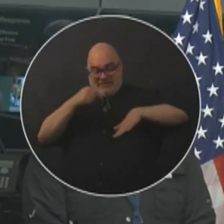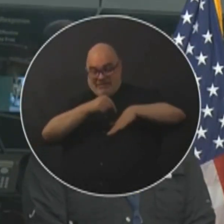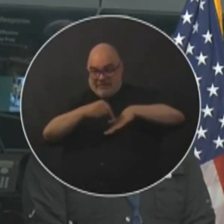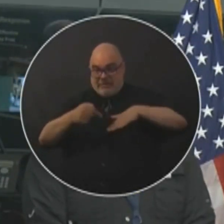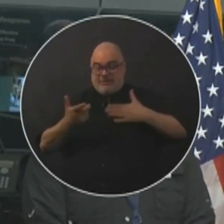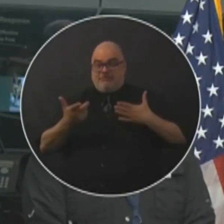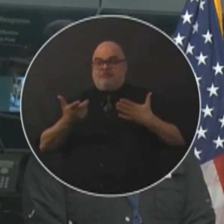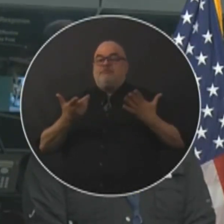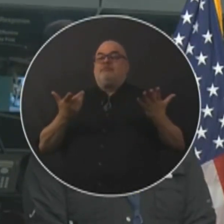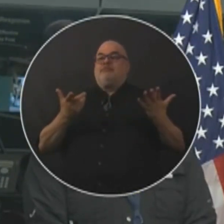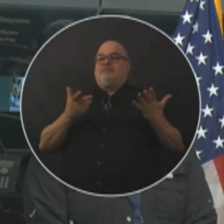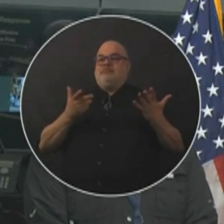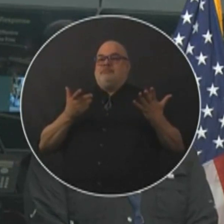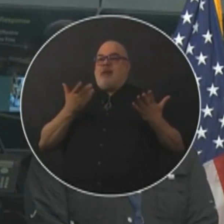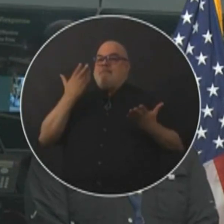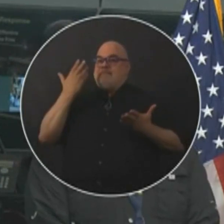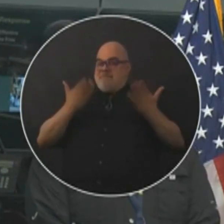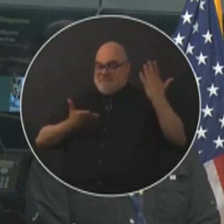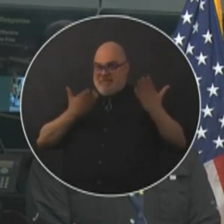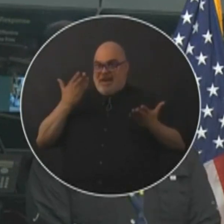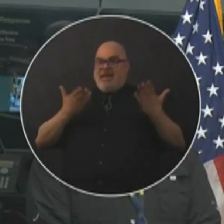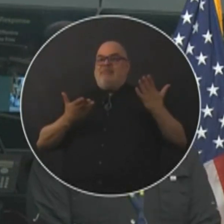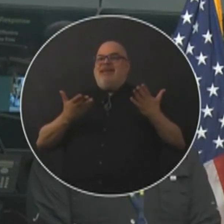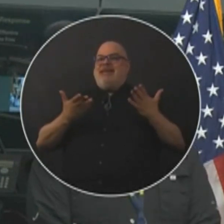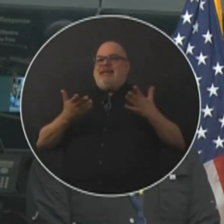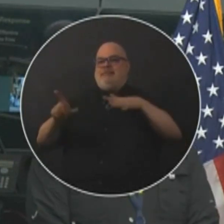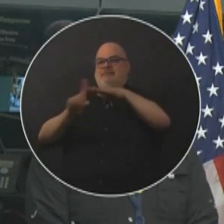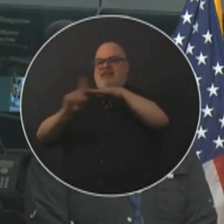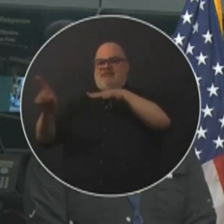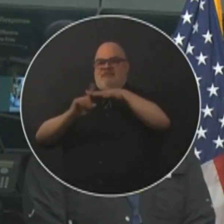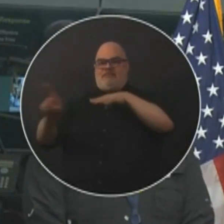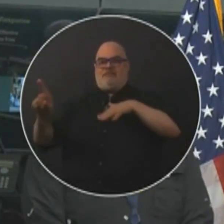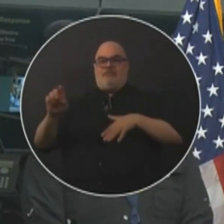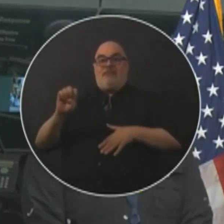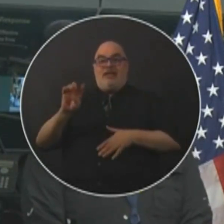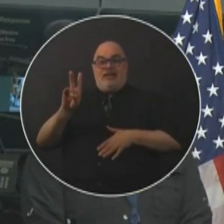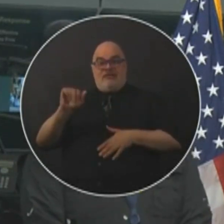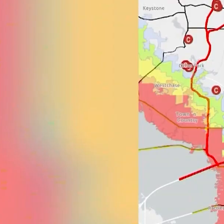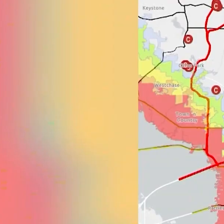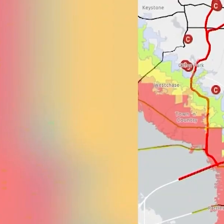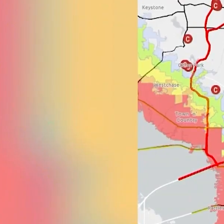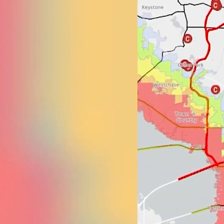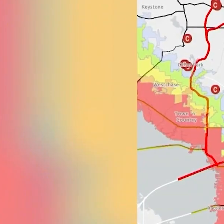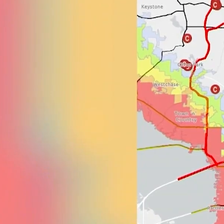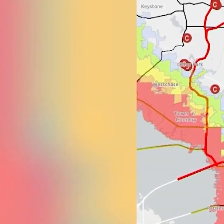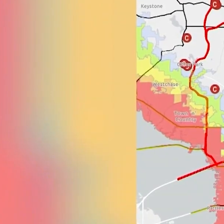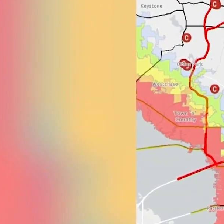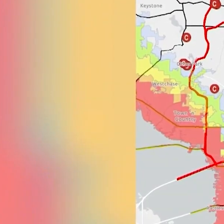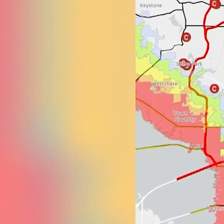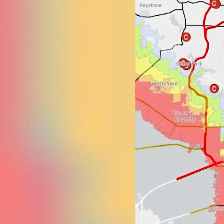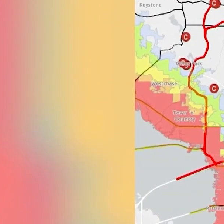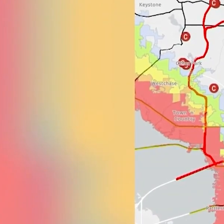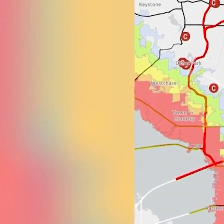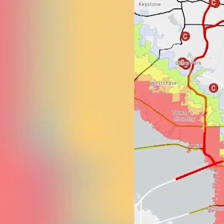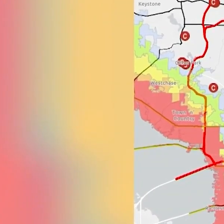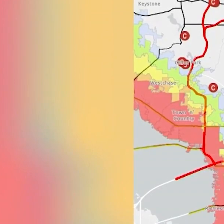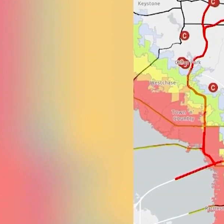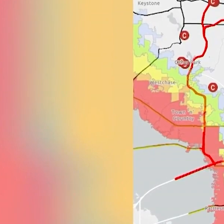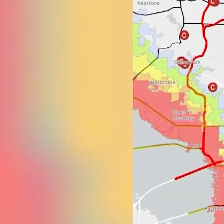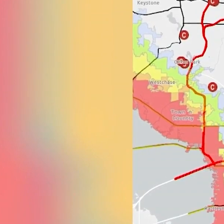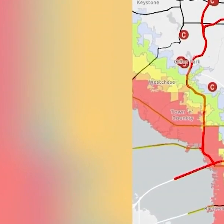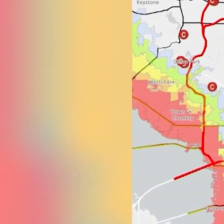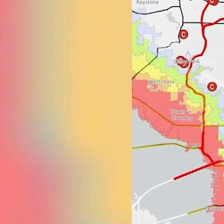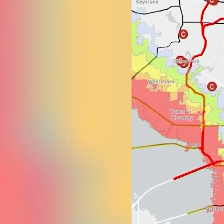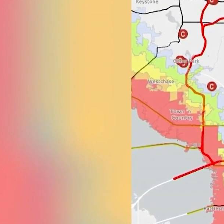in a very vulnerable area, there may even be evacuations that are issued. These are the evacuation zones in the Tampa Bay area.